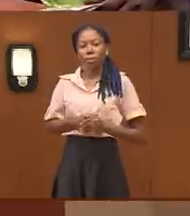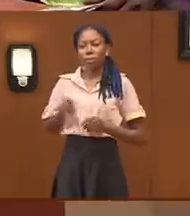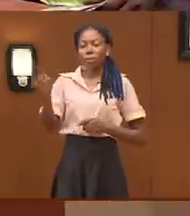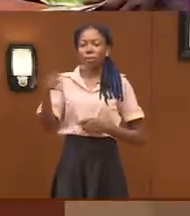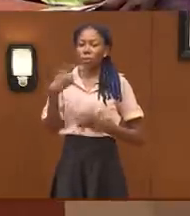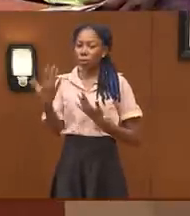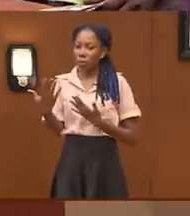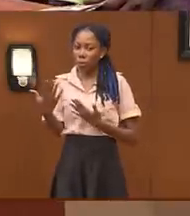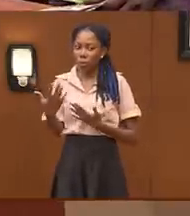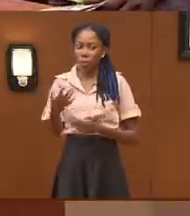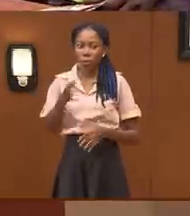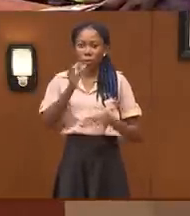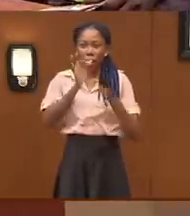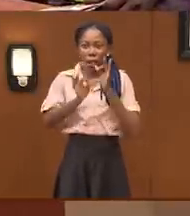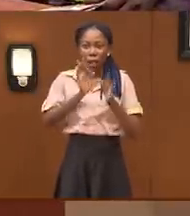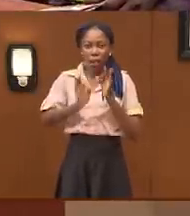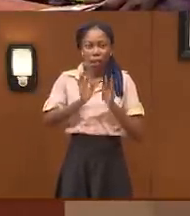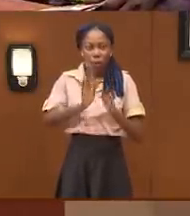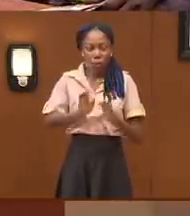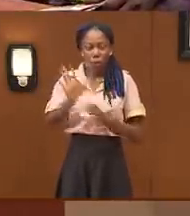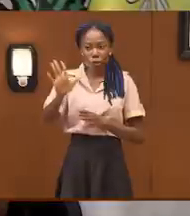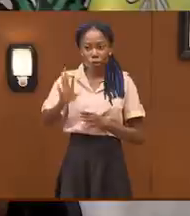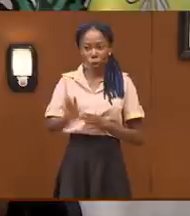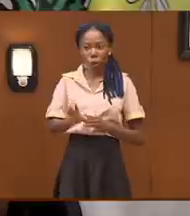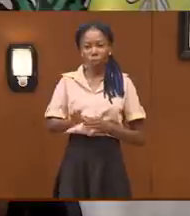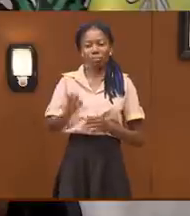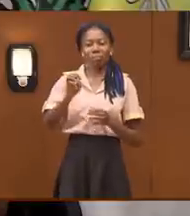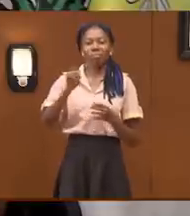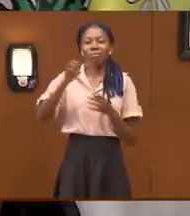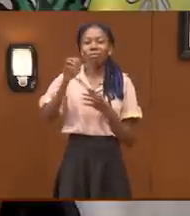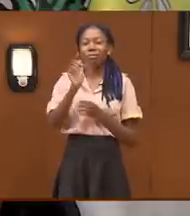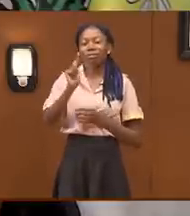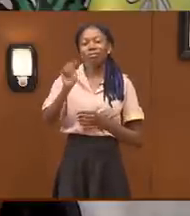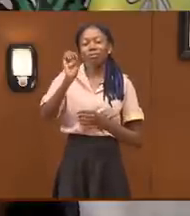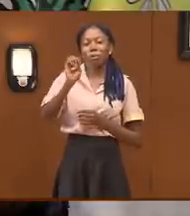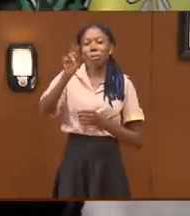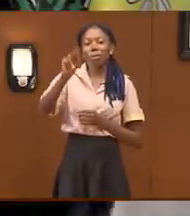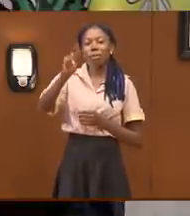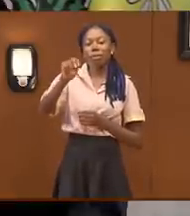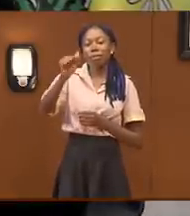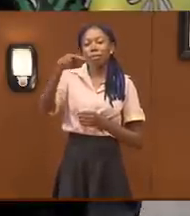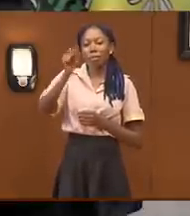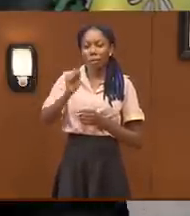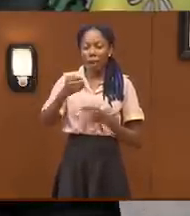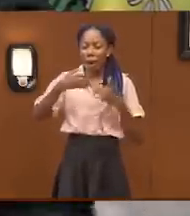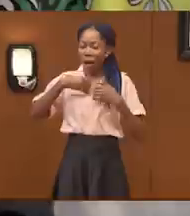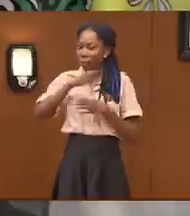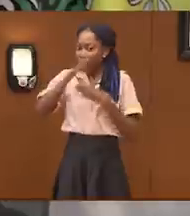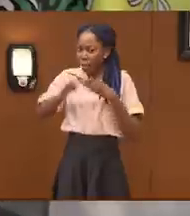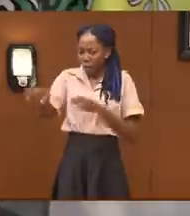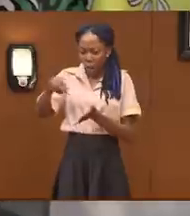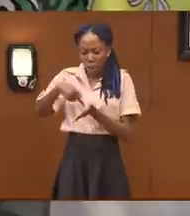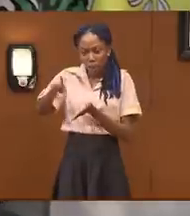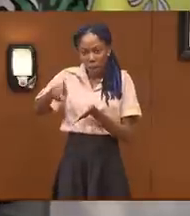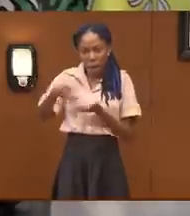My tenancy. But when your tenancy has expired in this case, you know, the money you paid had